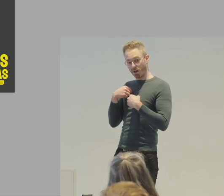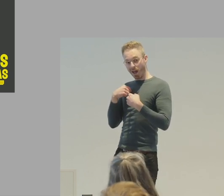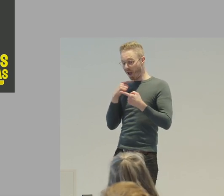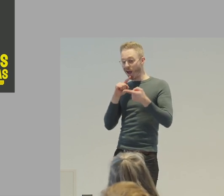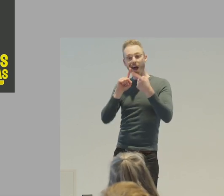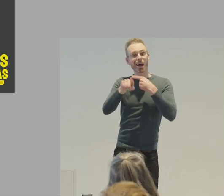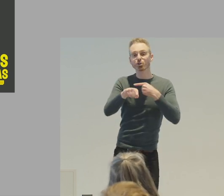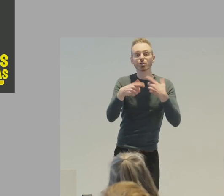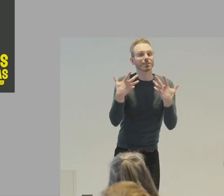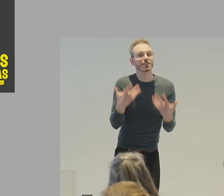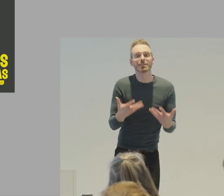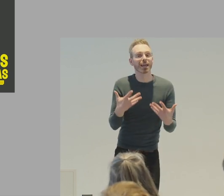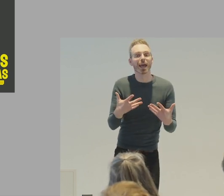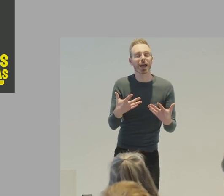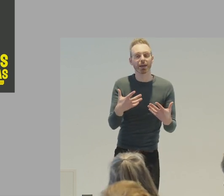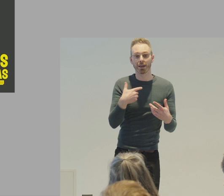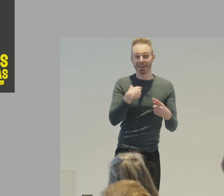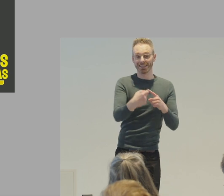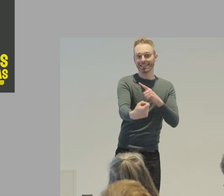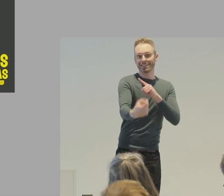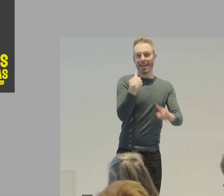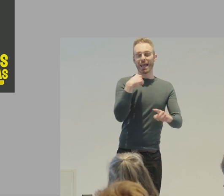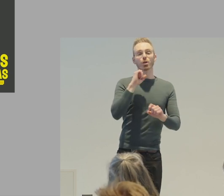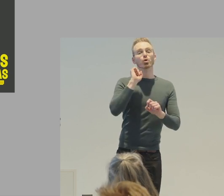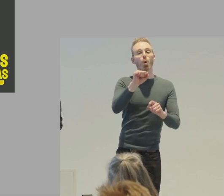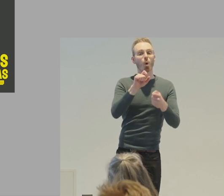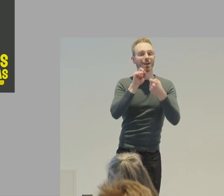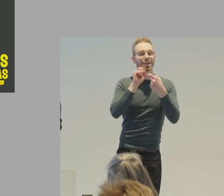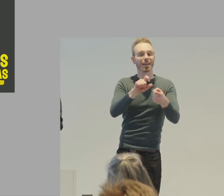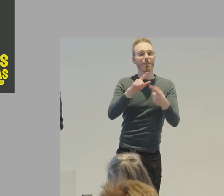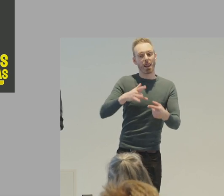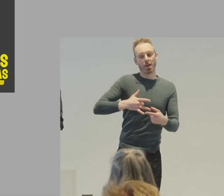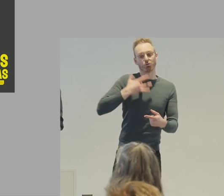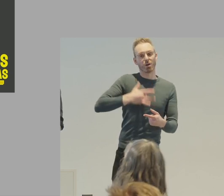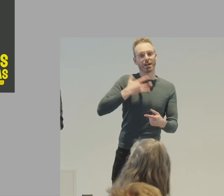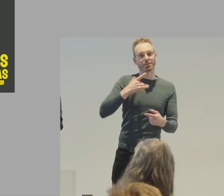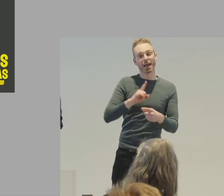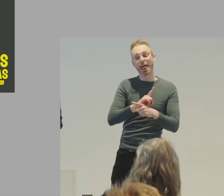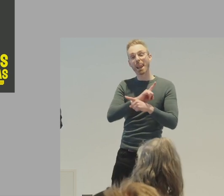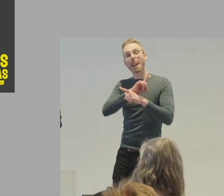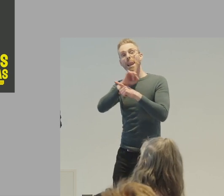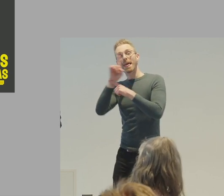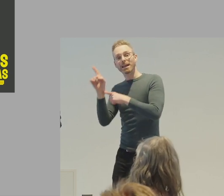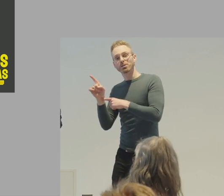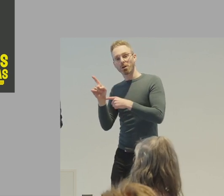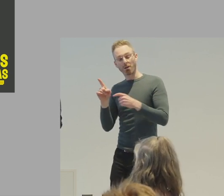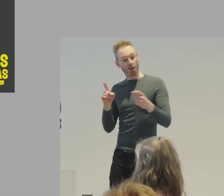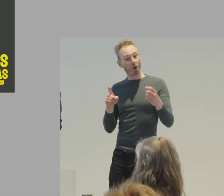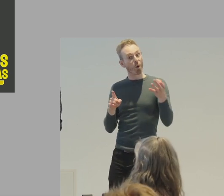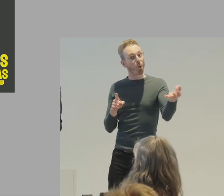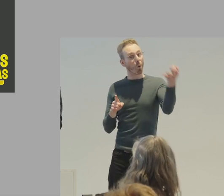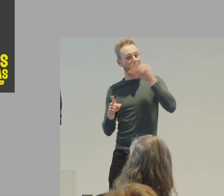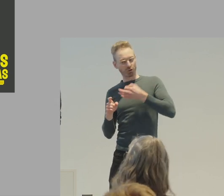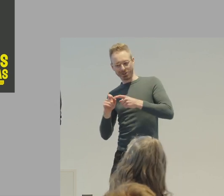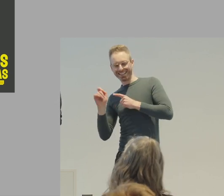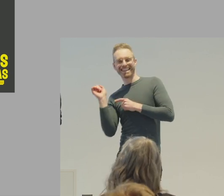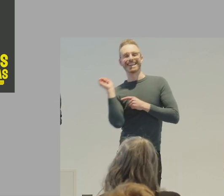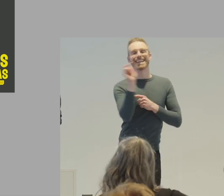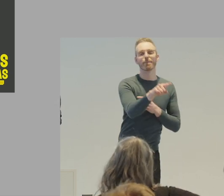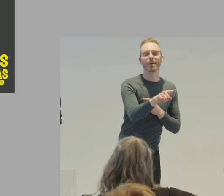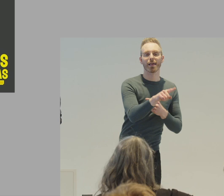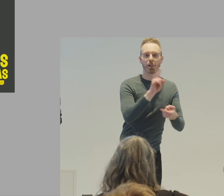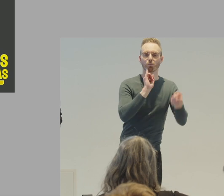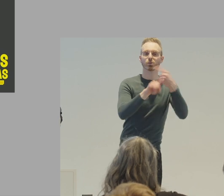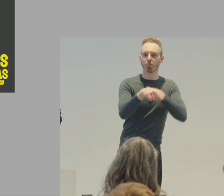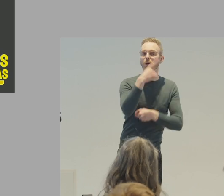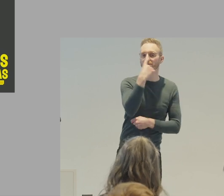free to write the question in the chat and leave your email address as well. And then we'll do our best to follow up by email and answer your question afterwards. Same in the room. If you've got a question in your